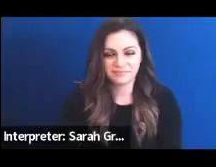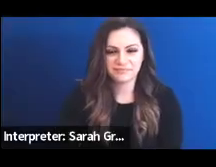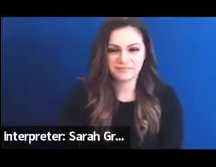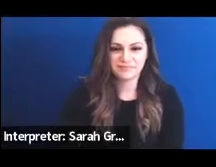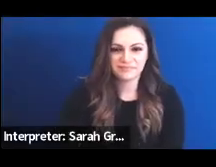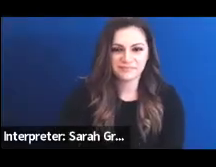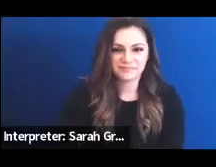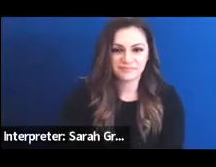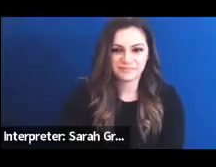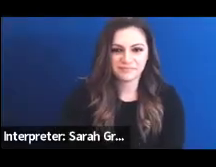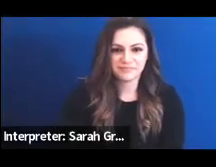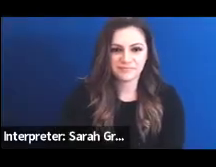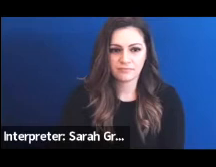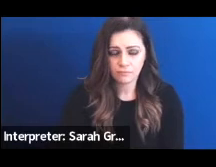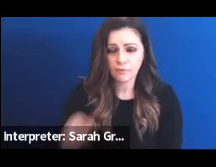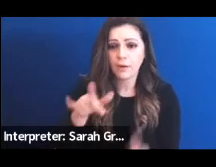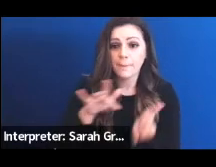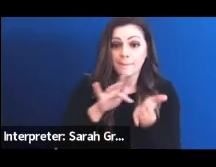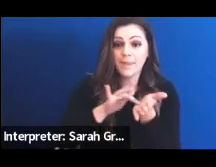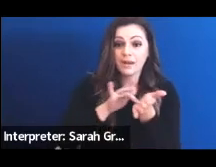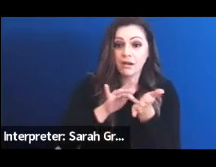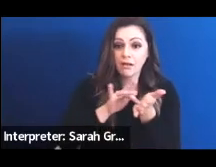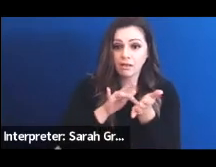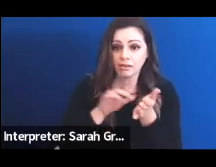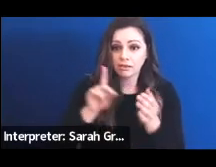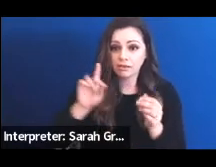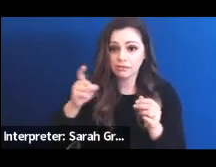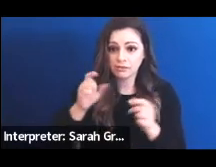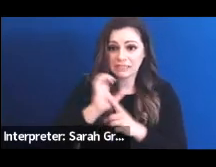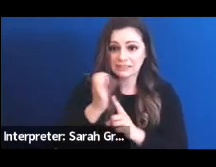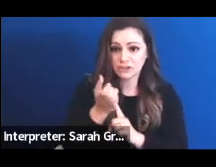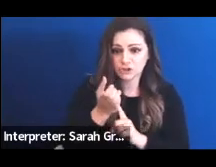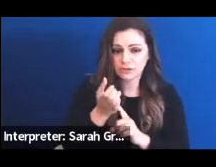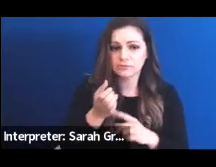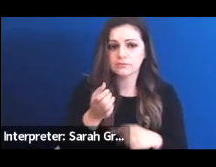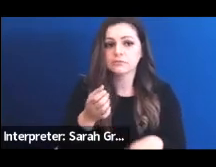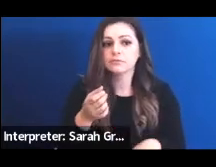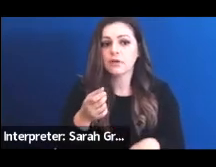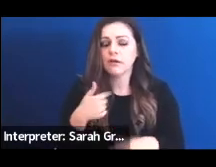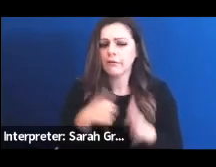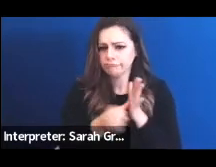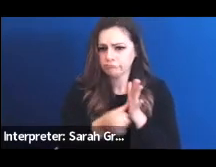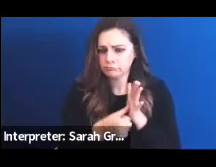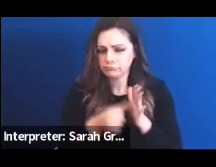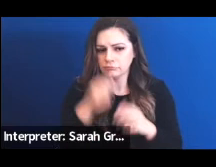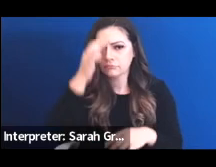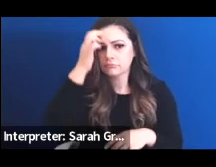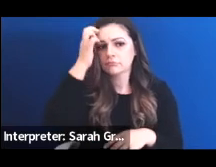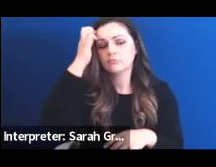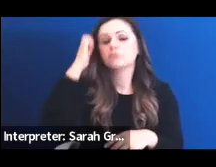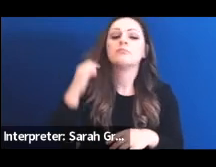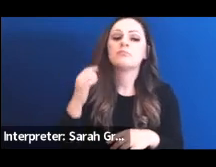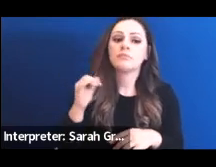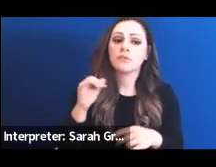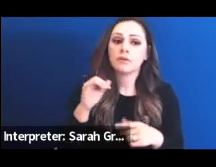just to sort of reinforce this, you know, to where you don't take my word for it. Medical conditions affect specific organs in the